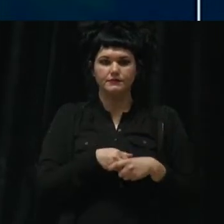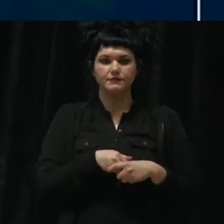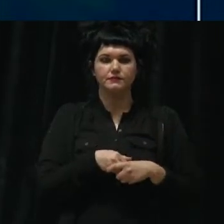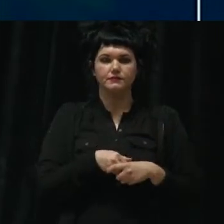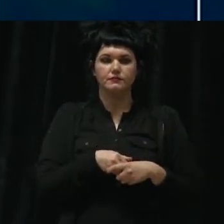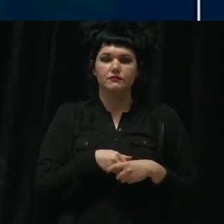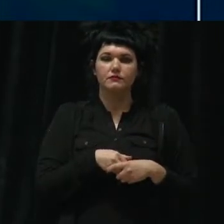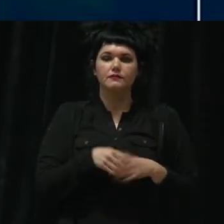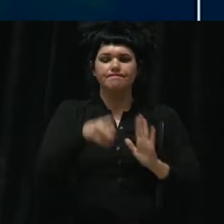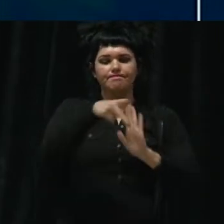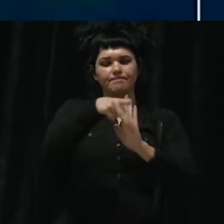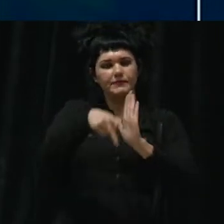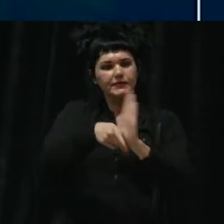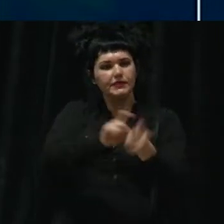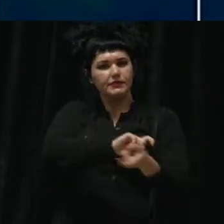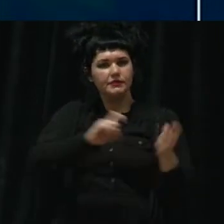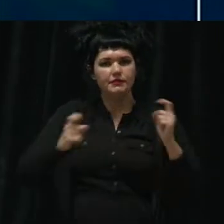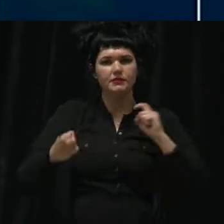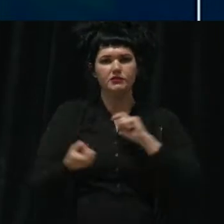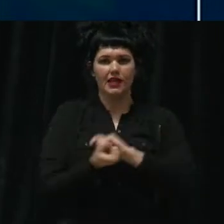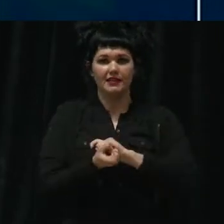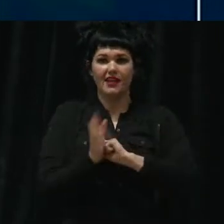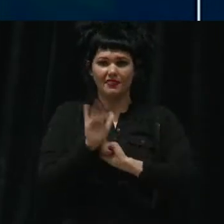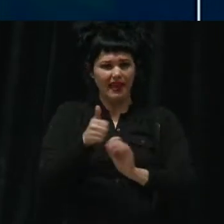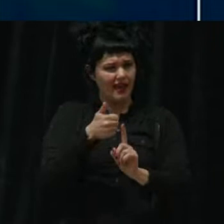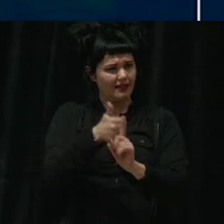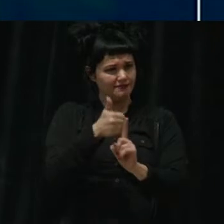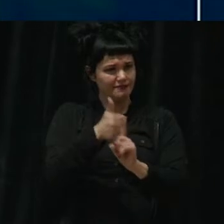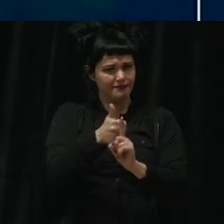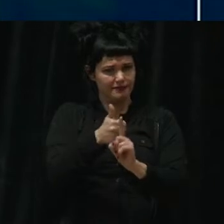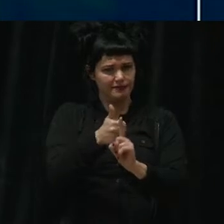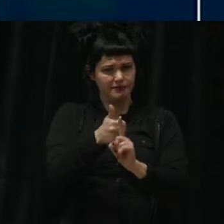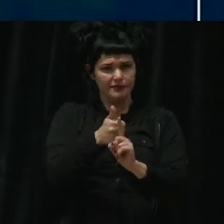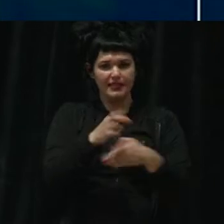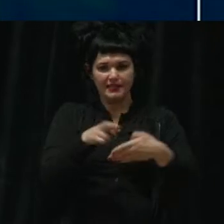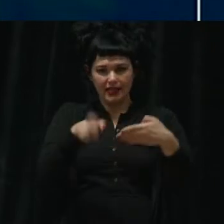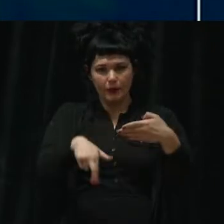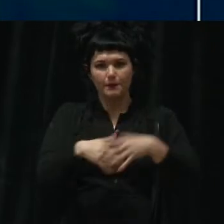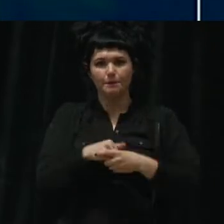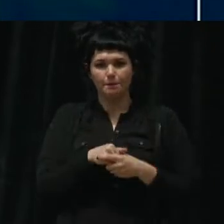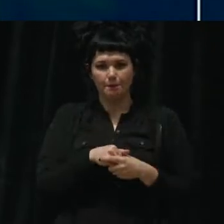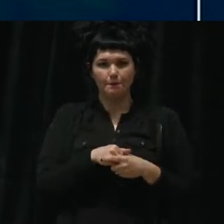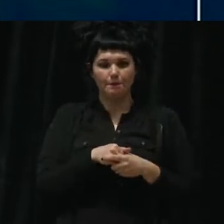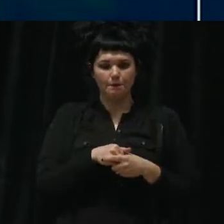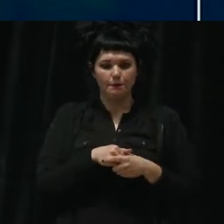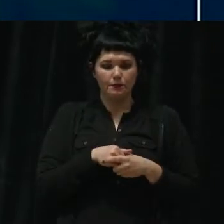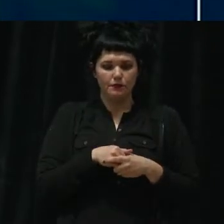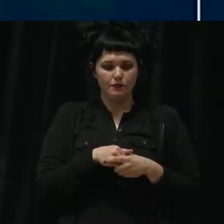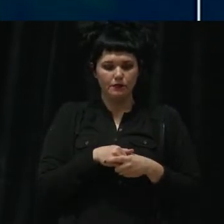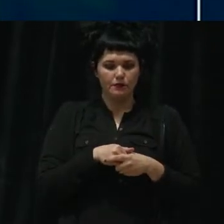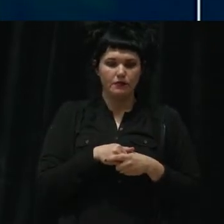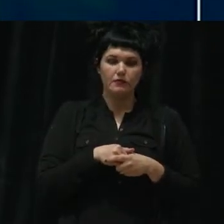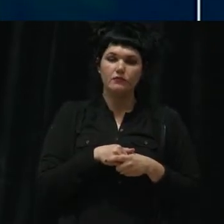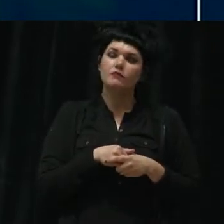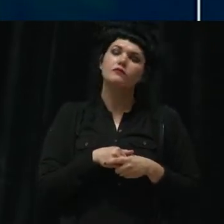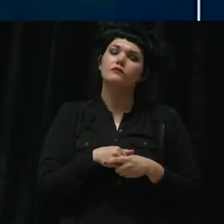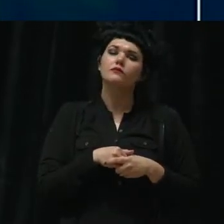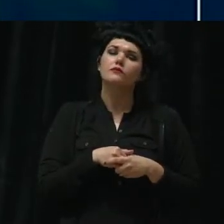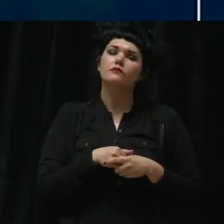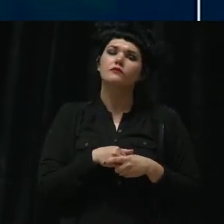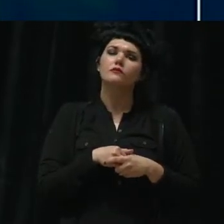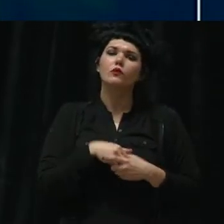Changing policy is an outcome in and of itself. creating